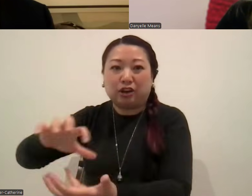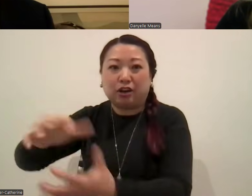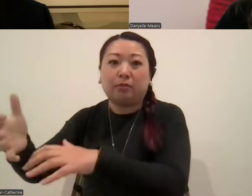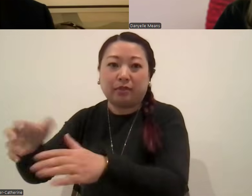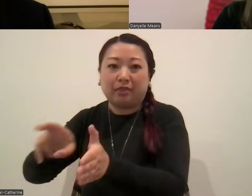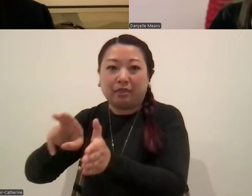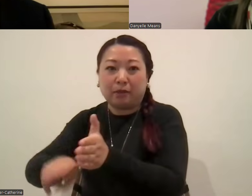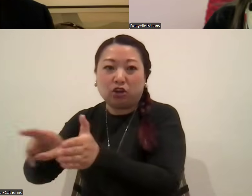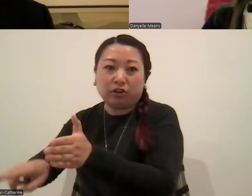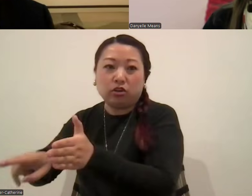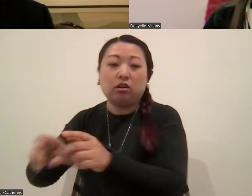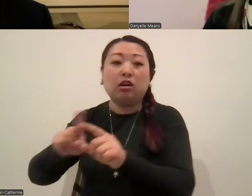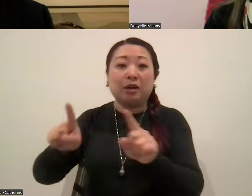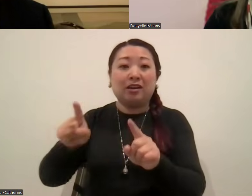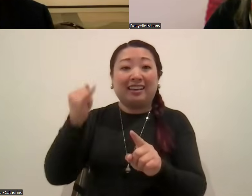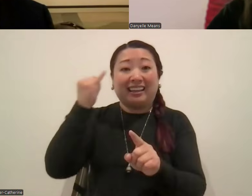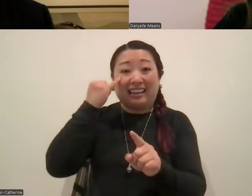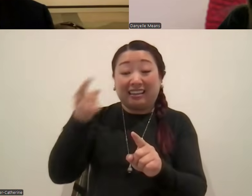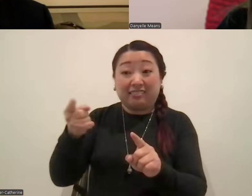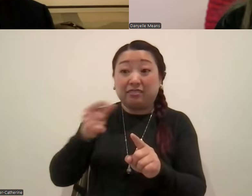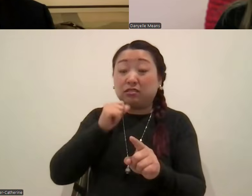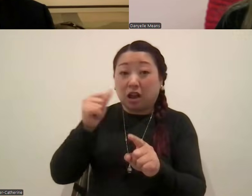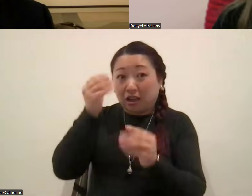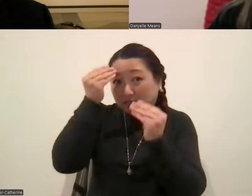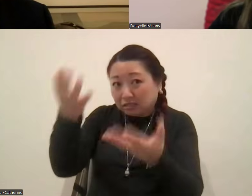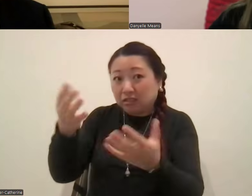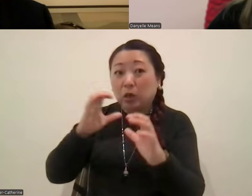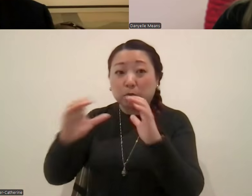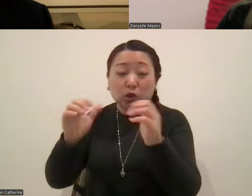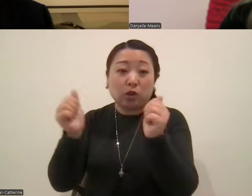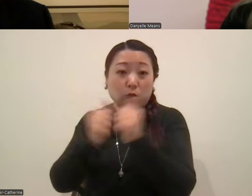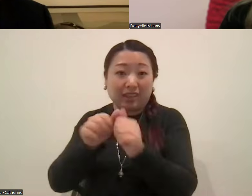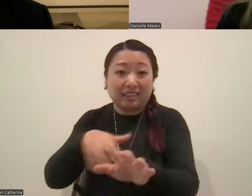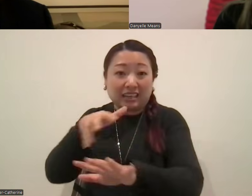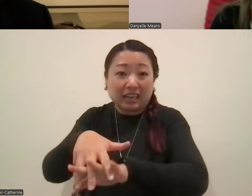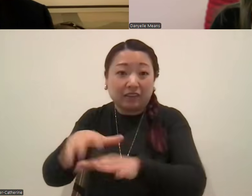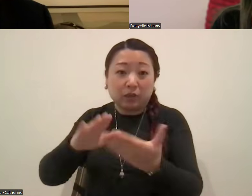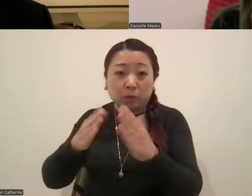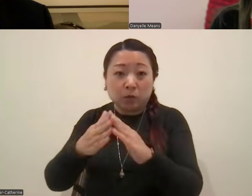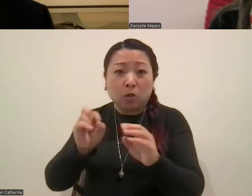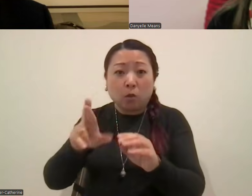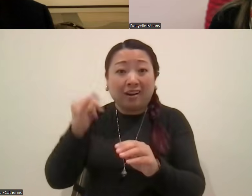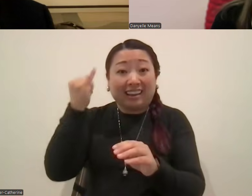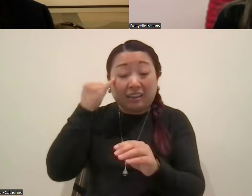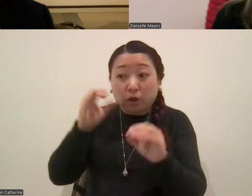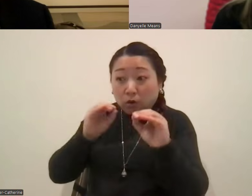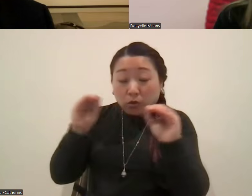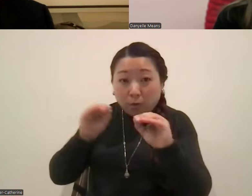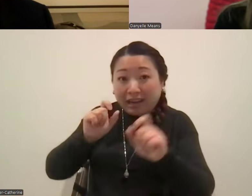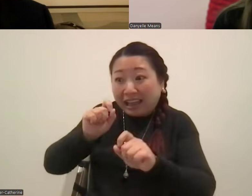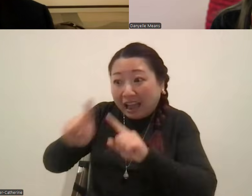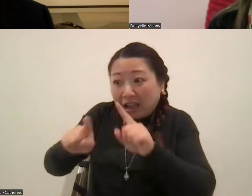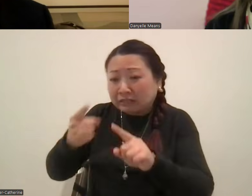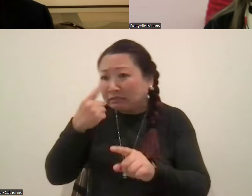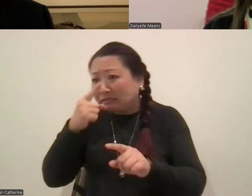to Native communities, or Native communities aren't asked to come in, that's